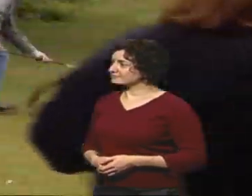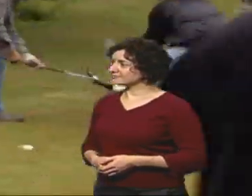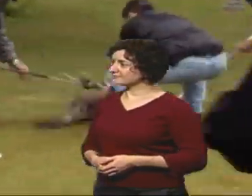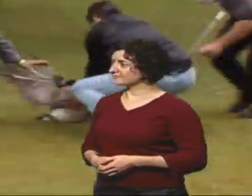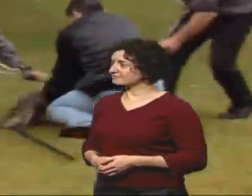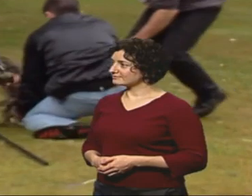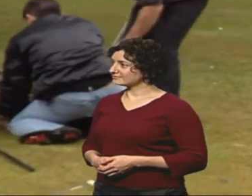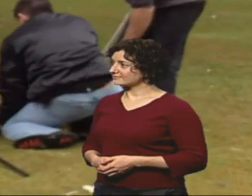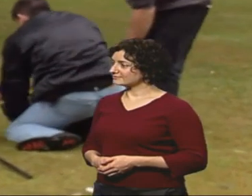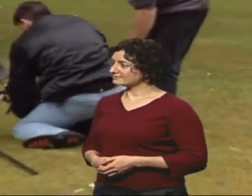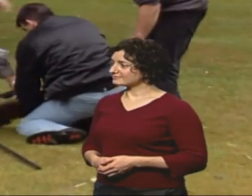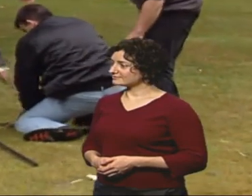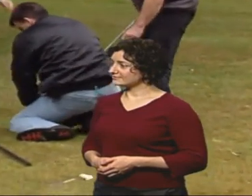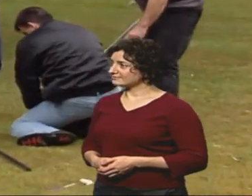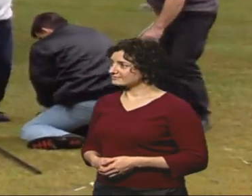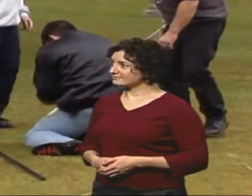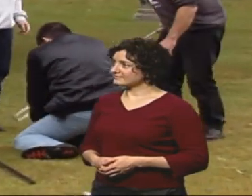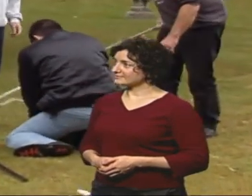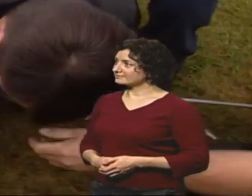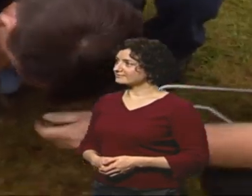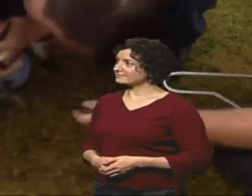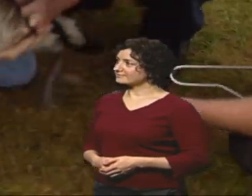Okay, down. Okay. Well done.